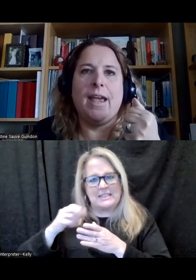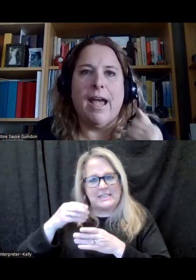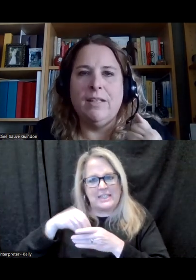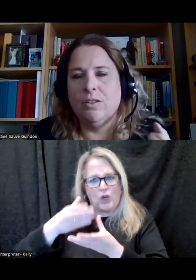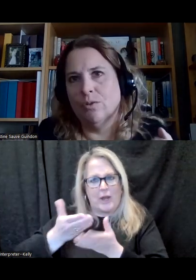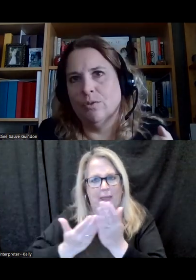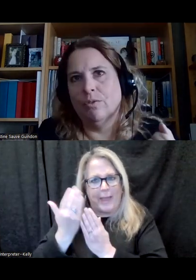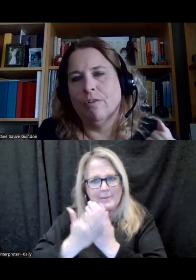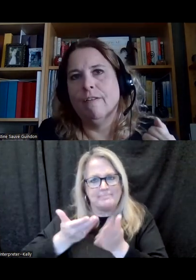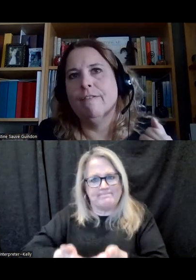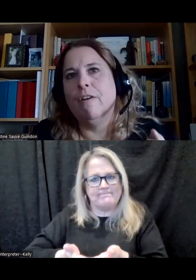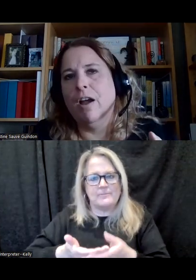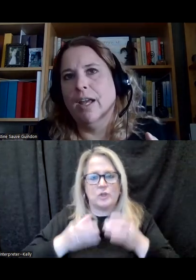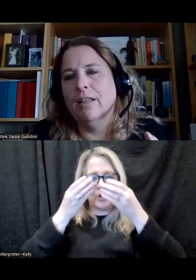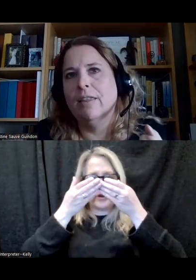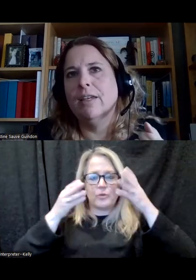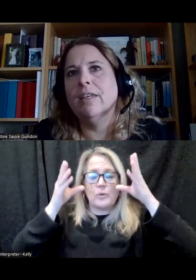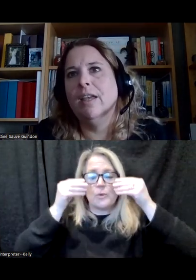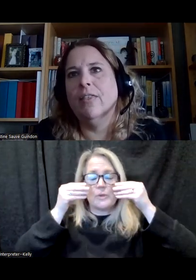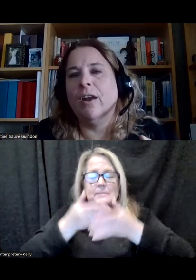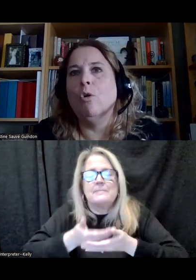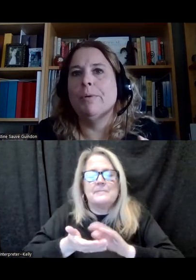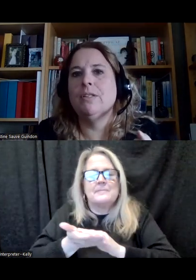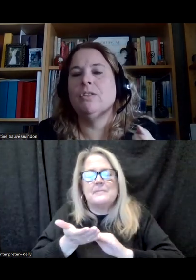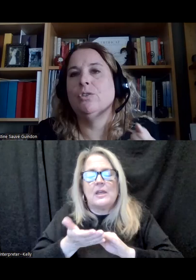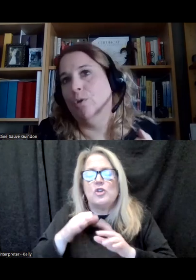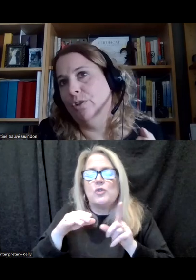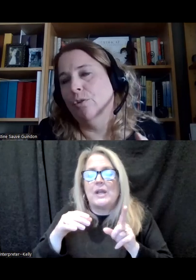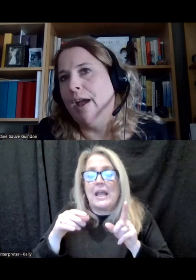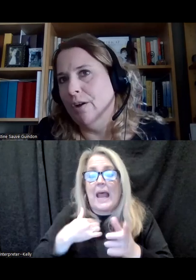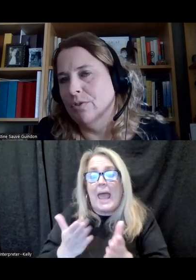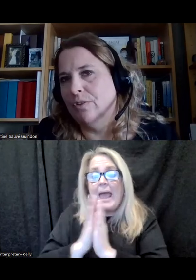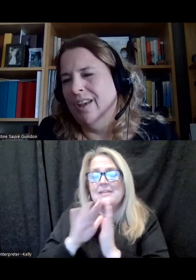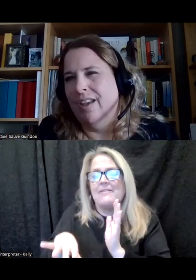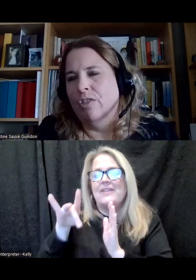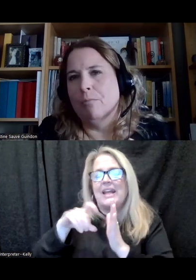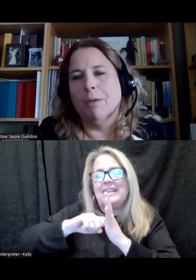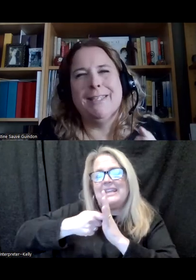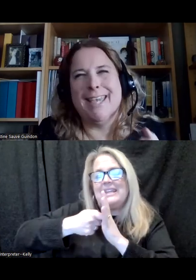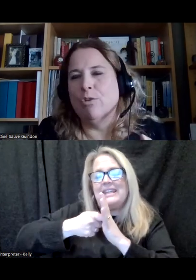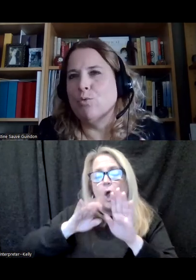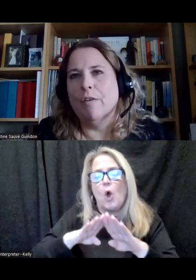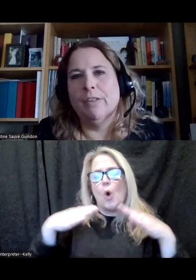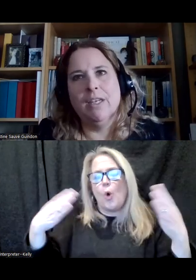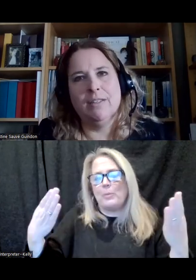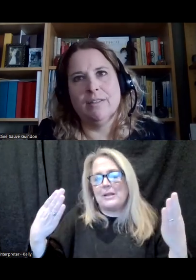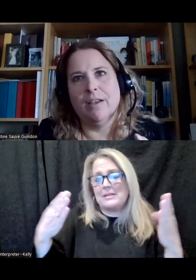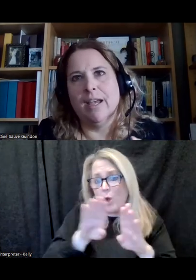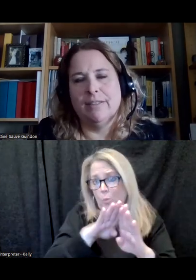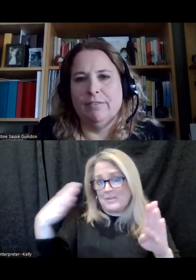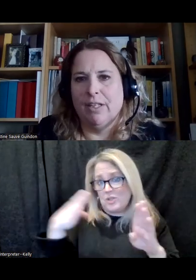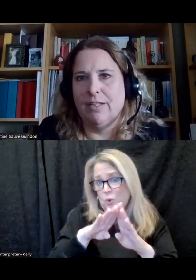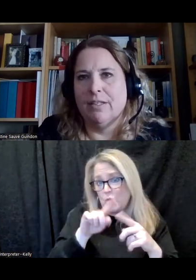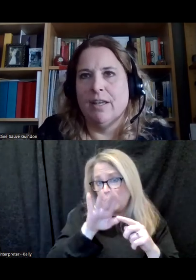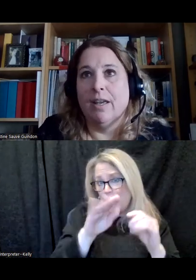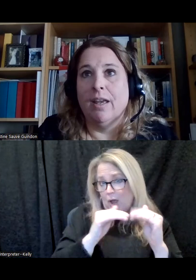and I ask you, find the key that opens the door to your house. There might be 10 or 12 keys on that